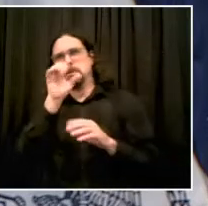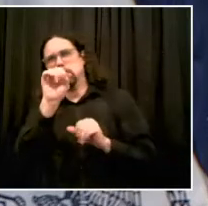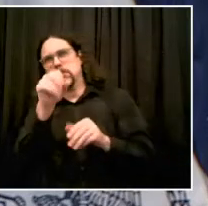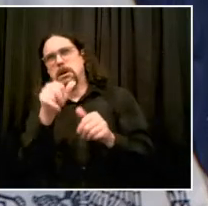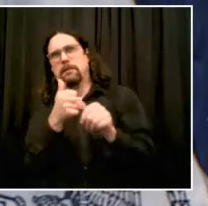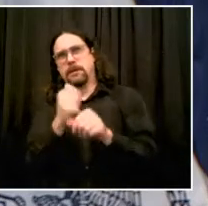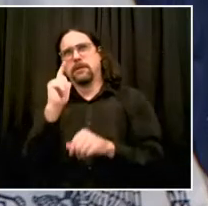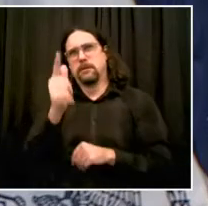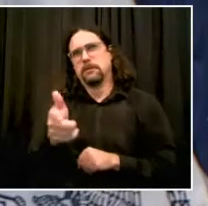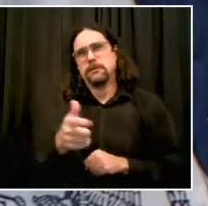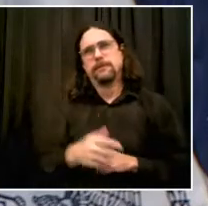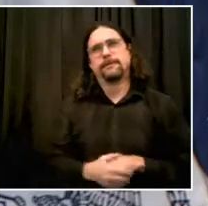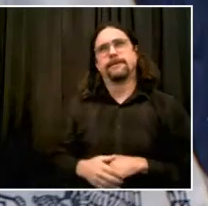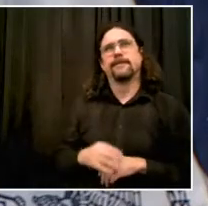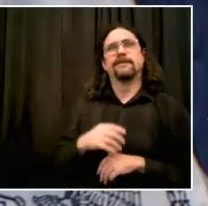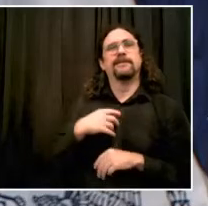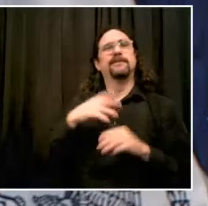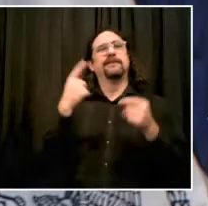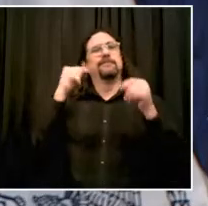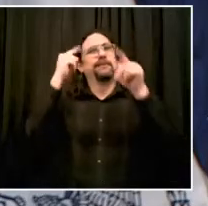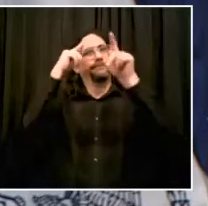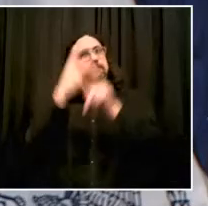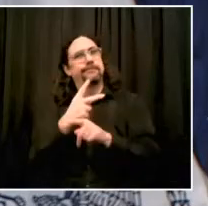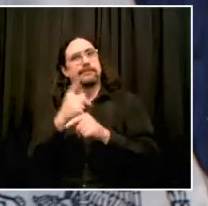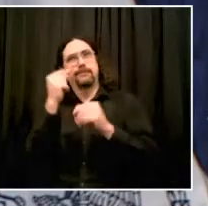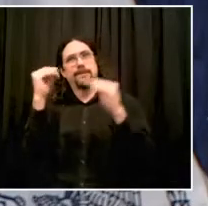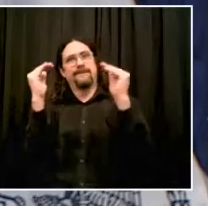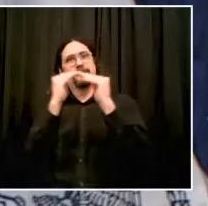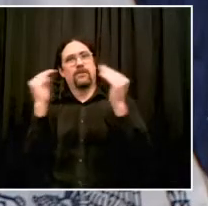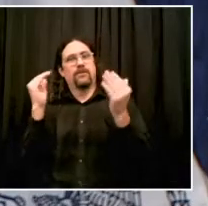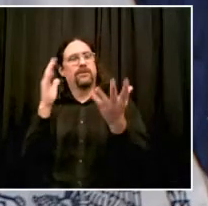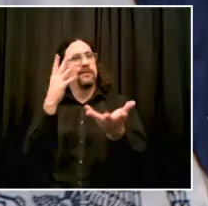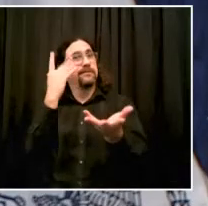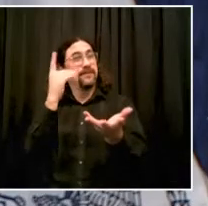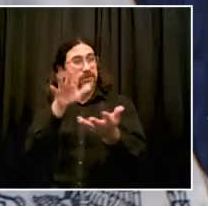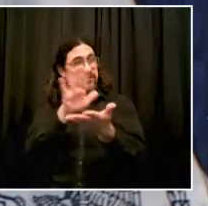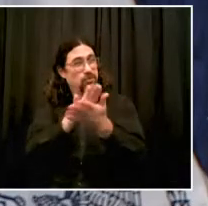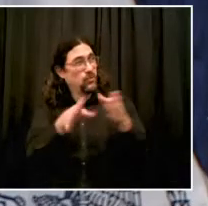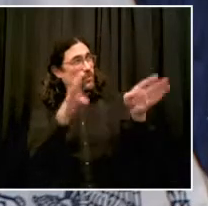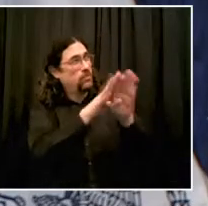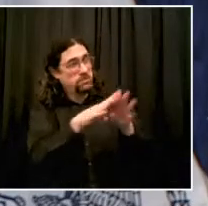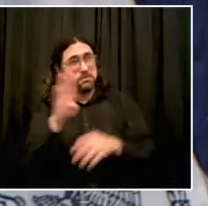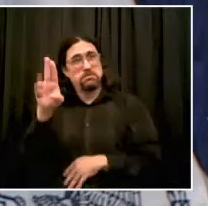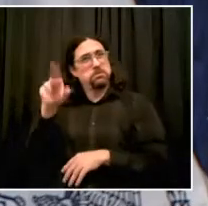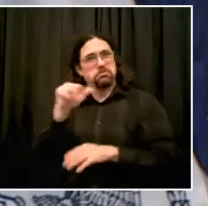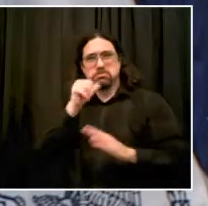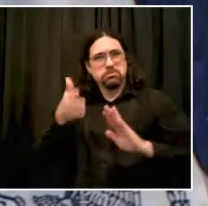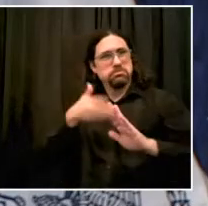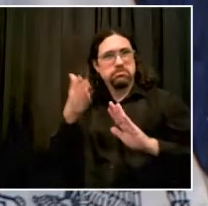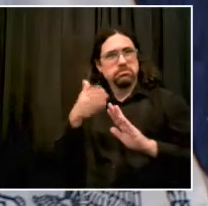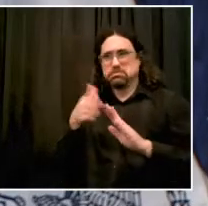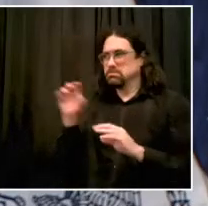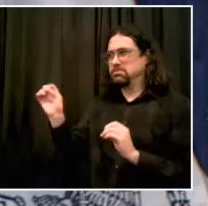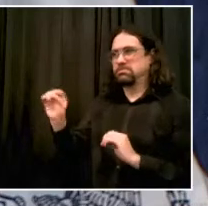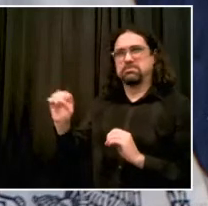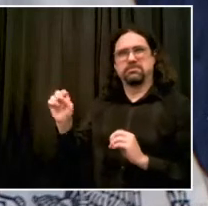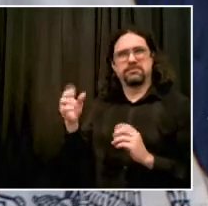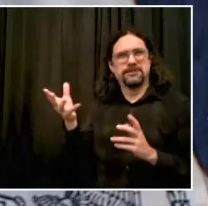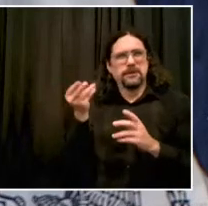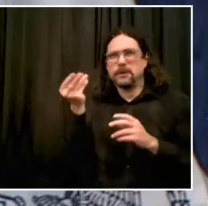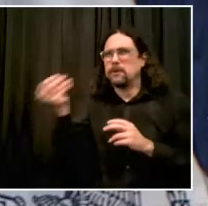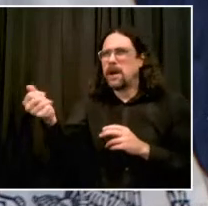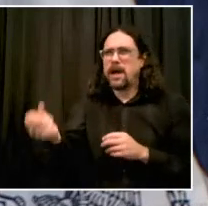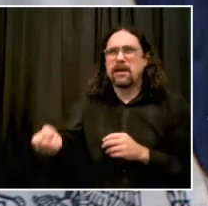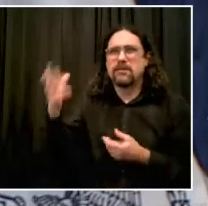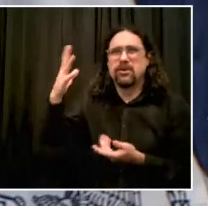fact. We have to watch out for the taxpayers here. But I'm very certain, based on all the briefings I've gotten, that school bus service will be